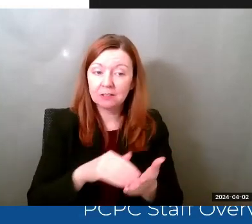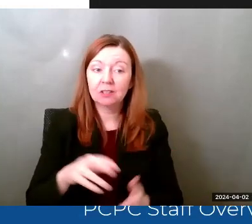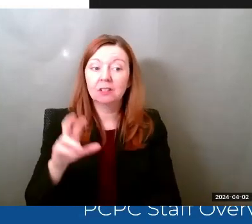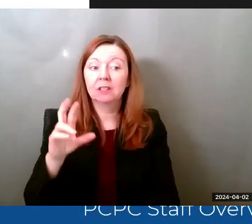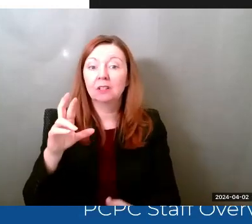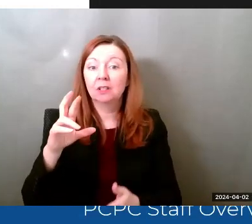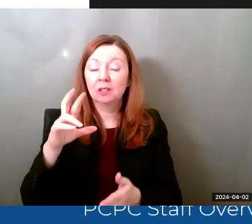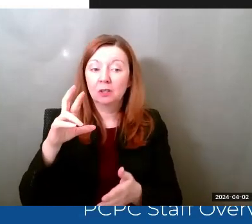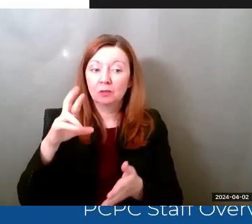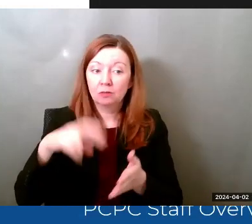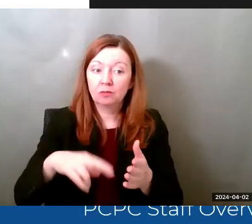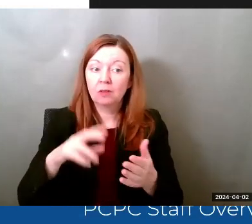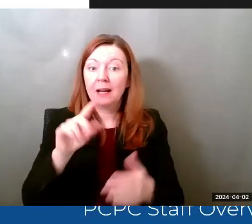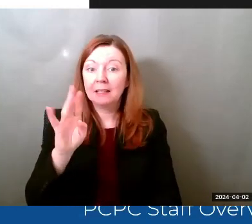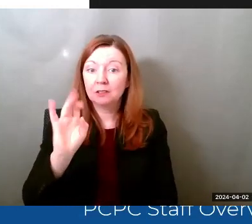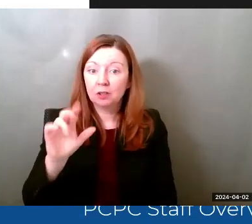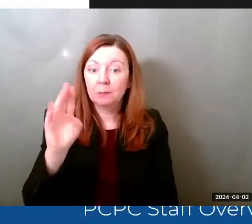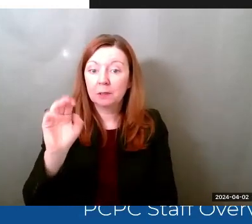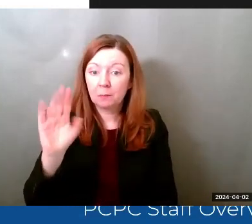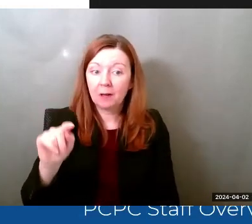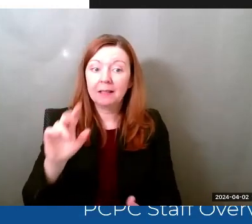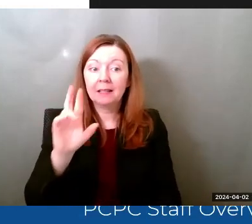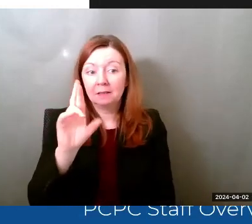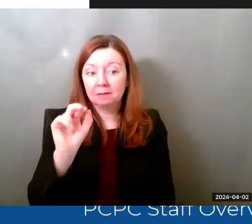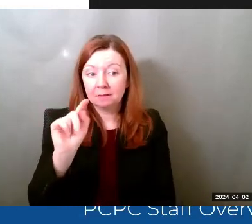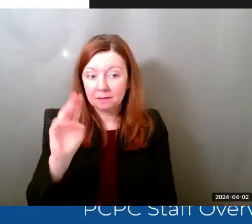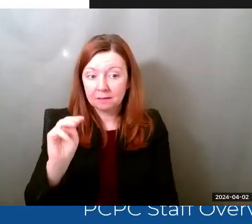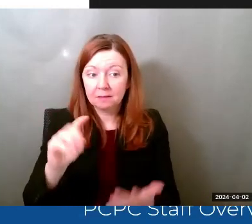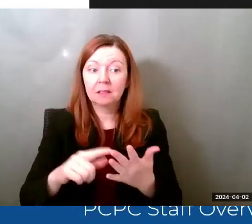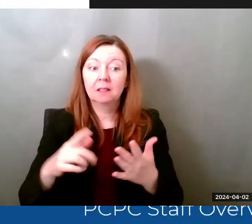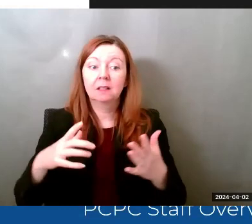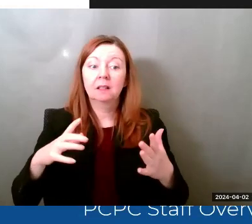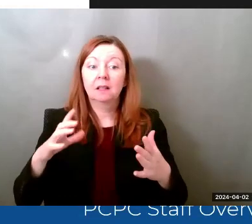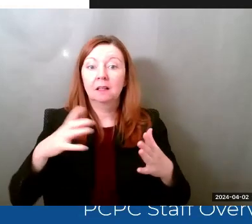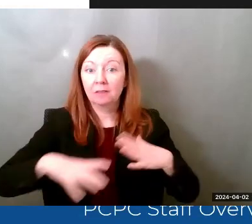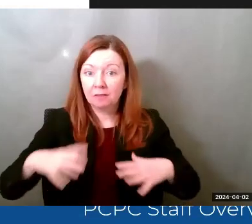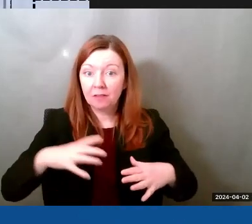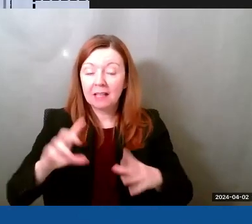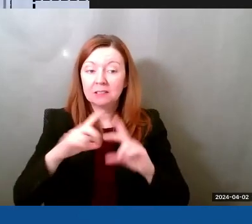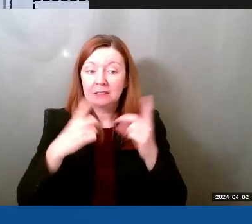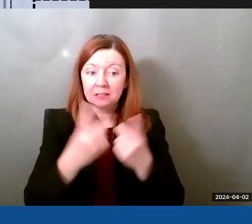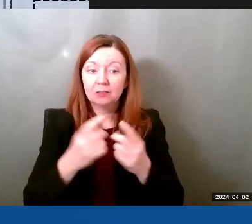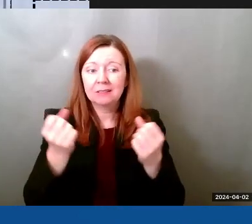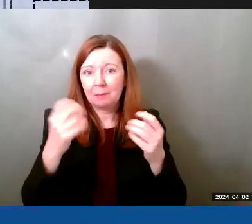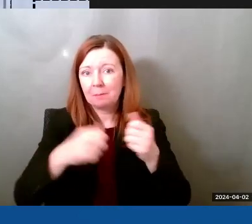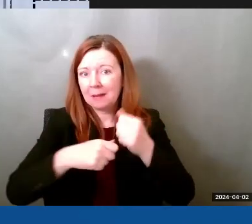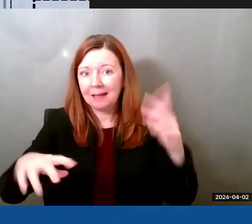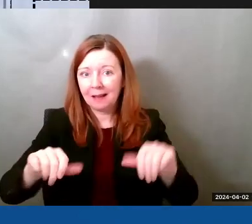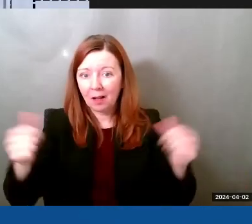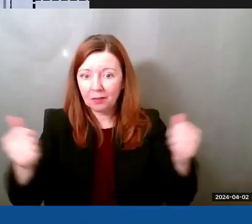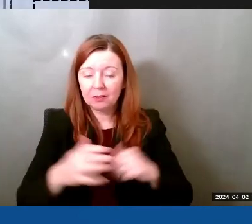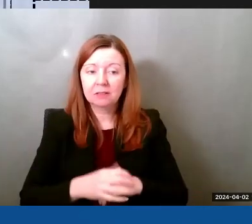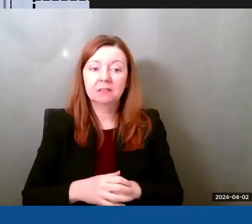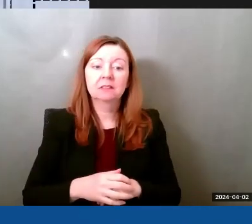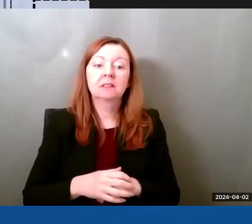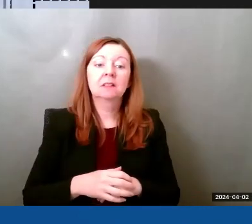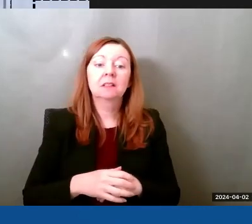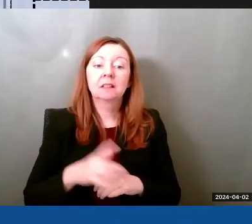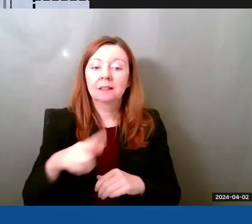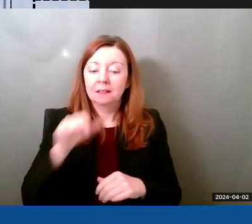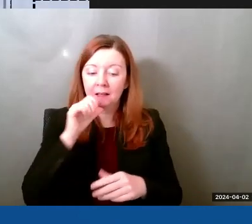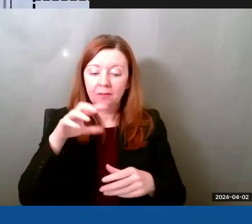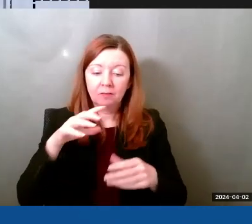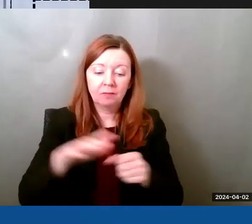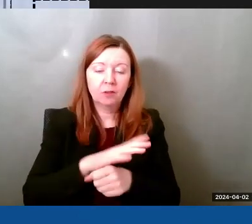Market, City Hall, the Fashion District, and others. Many of these places are inward facing in design and do not fully